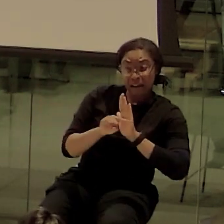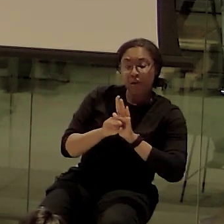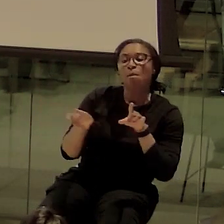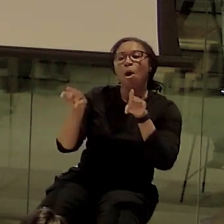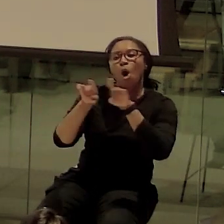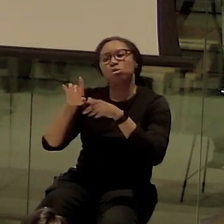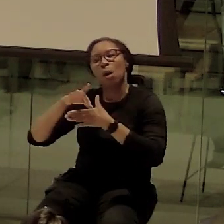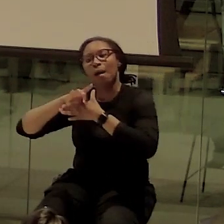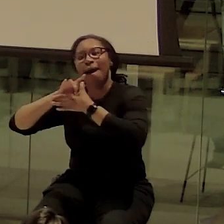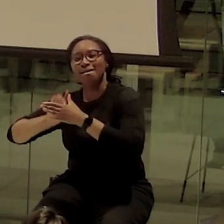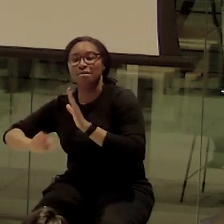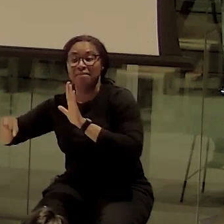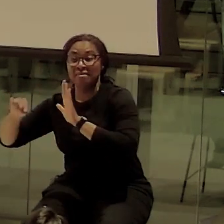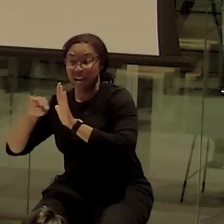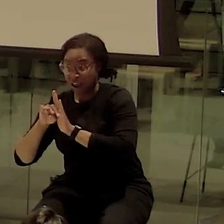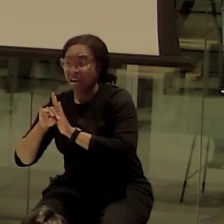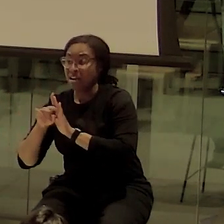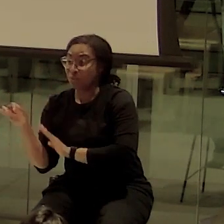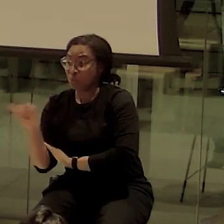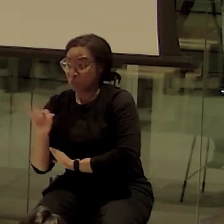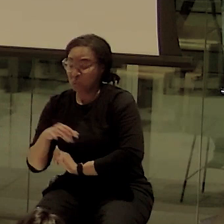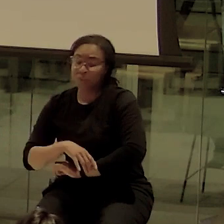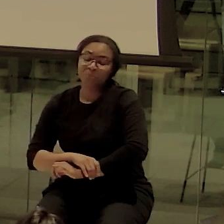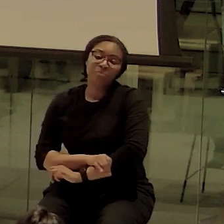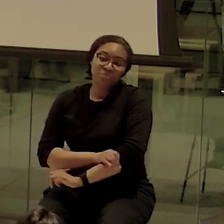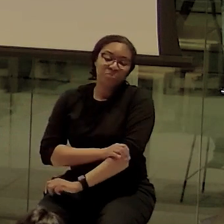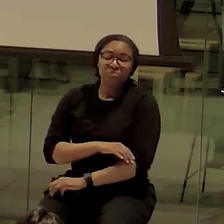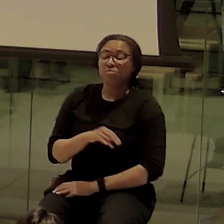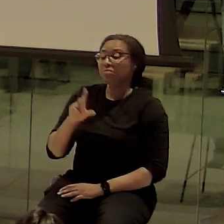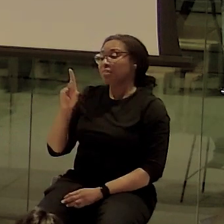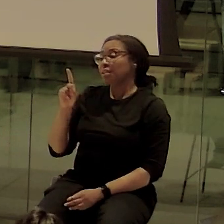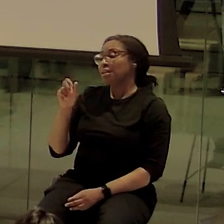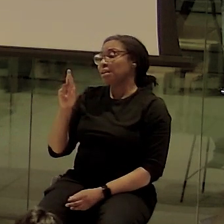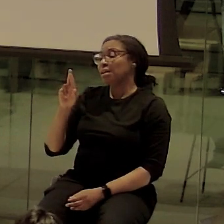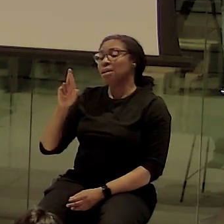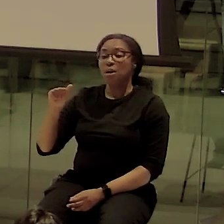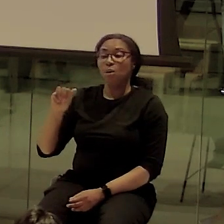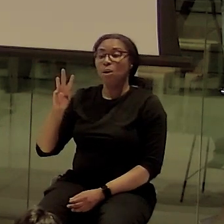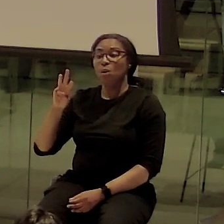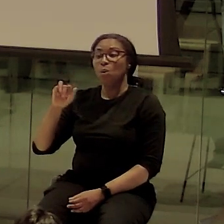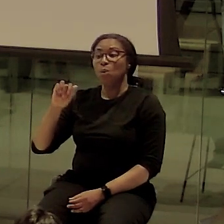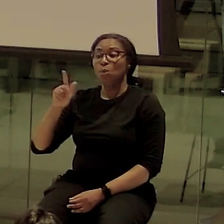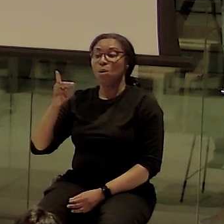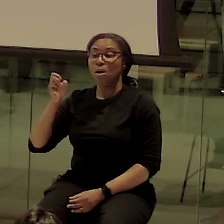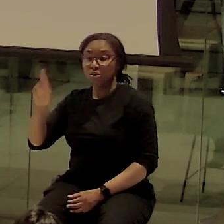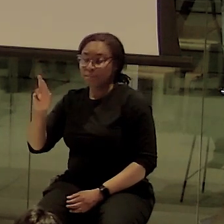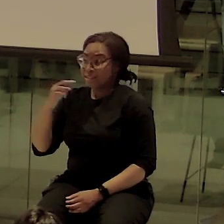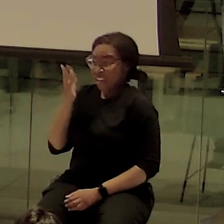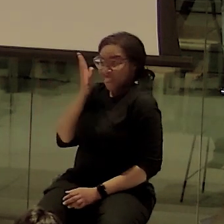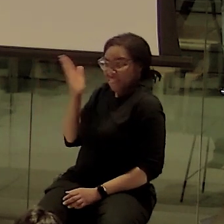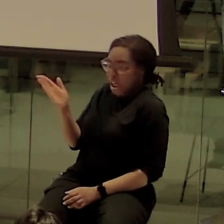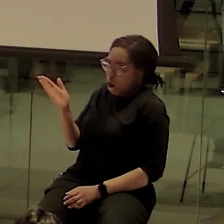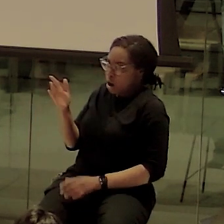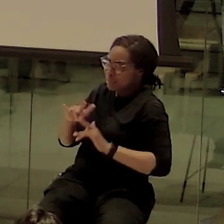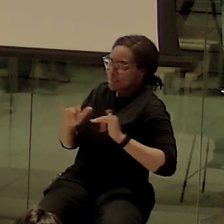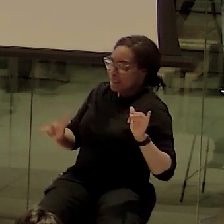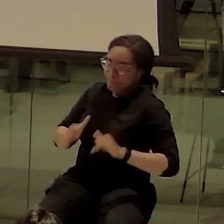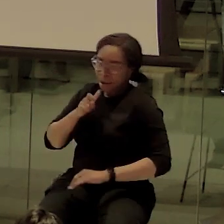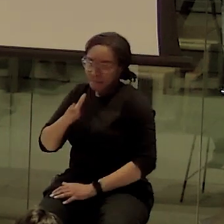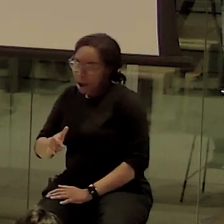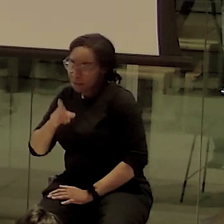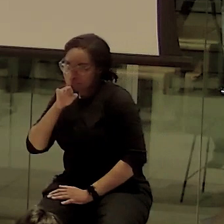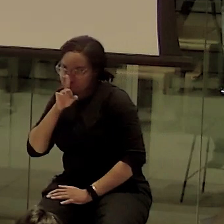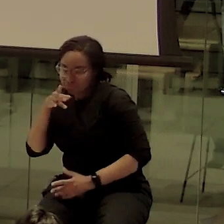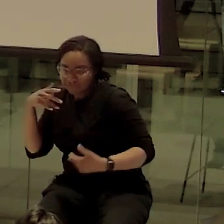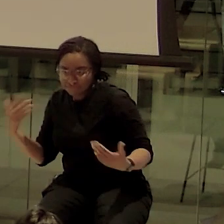the content is negative. Carol Walker says, it's there, but it's not there. So in many ways, it